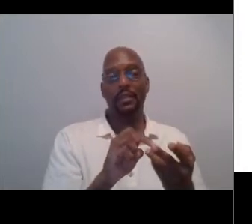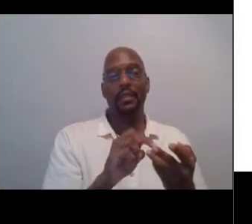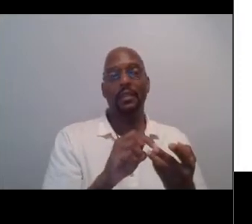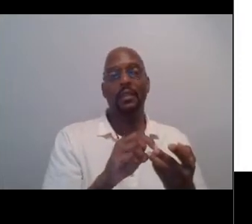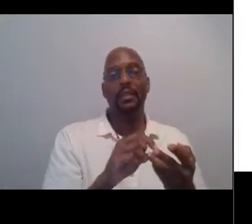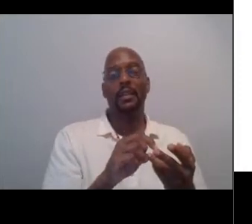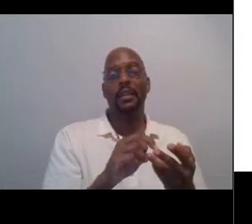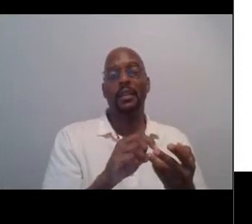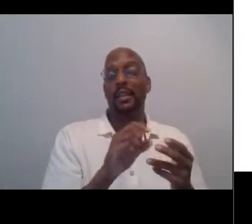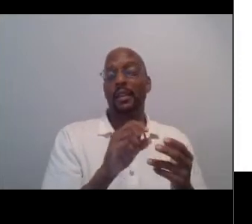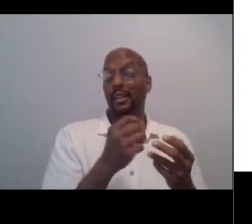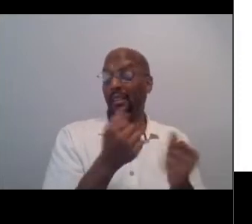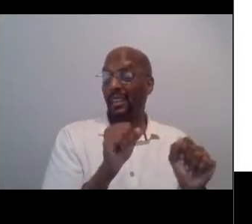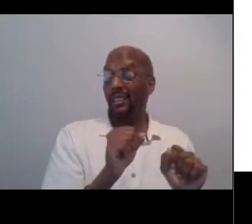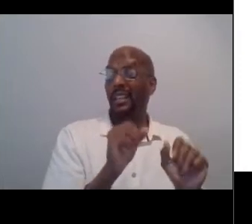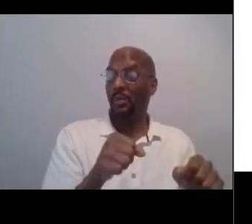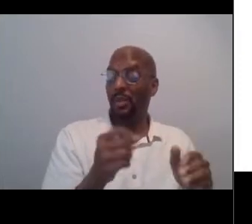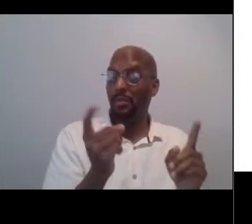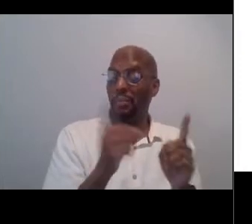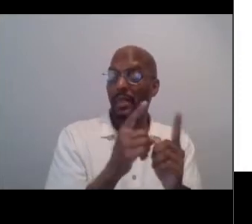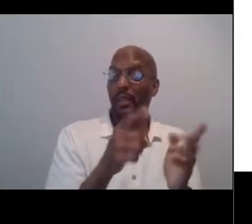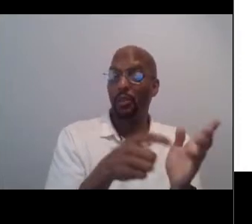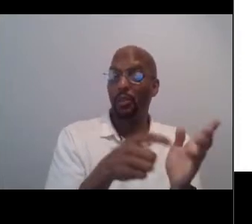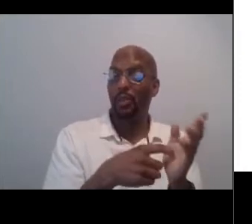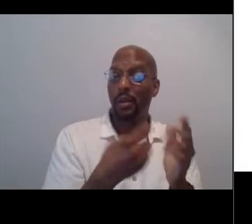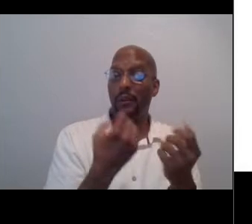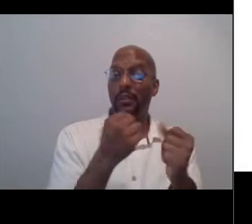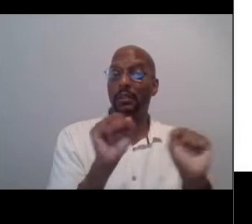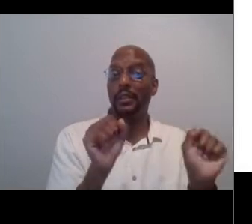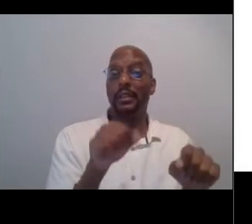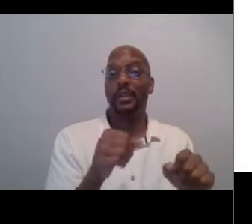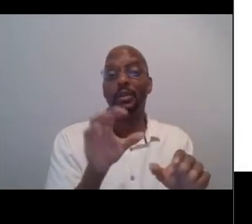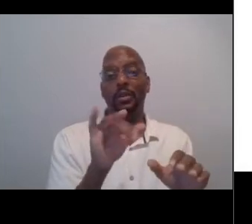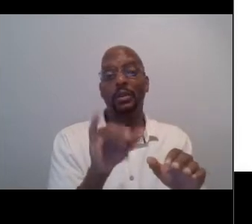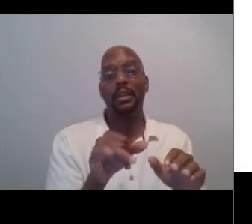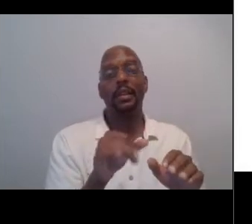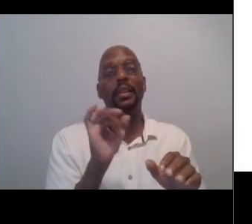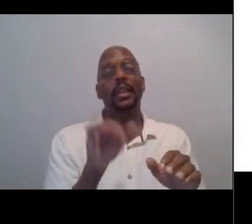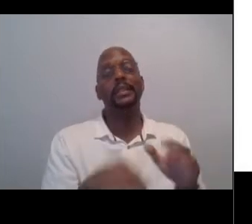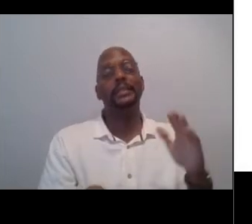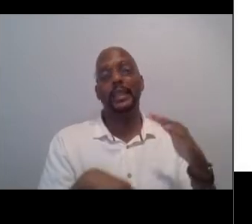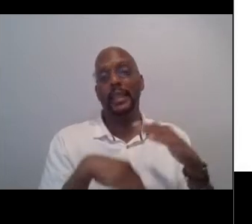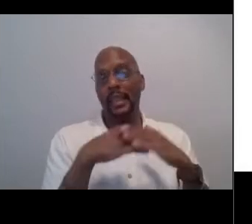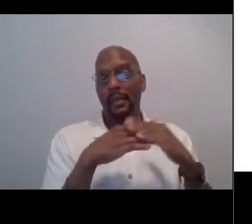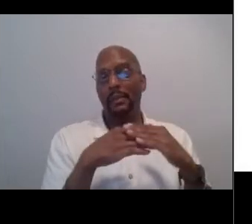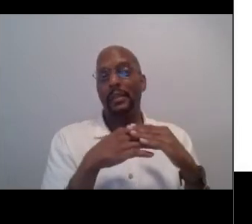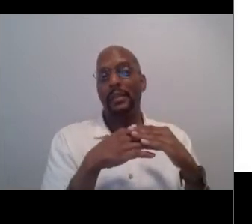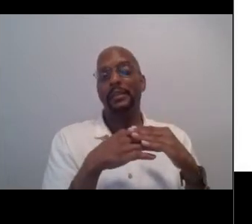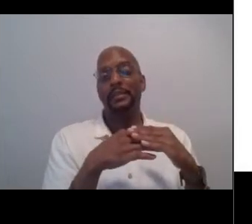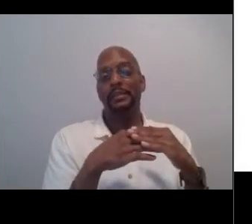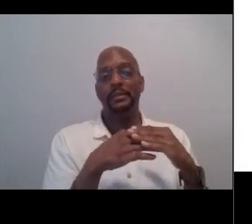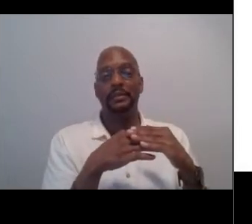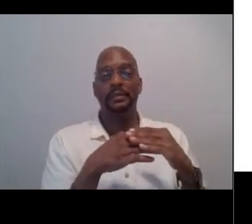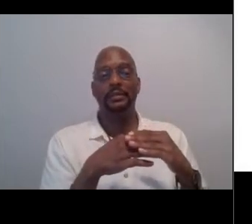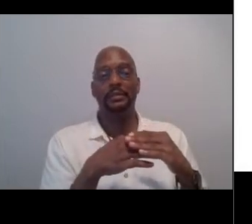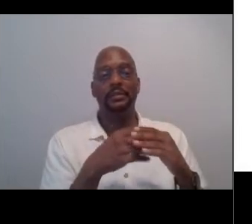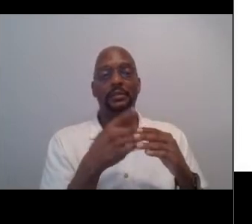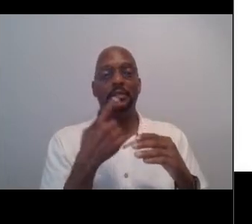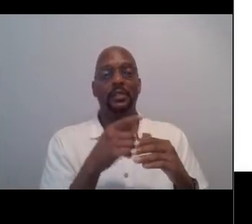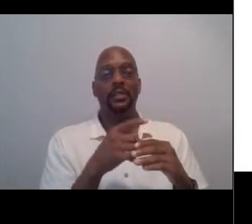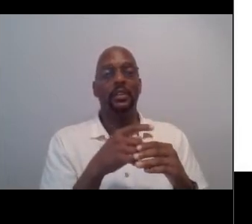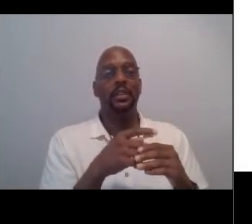safety criteria for operations? This is restricted to those transit-only lanes adjacent to a